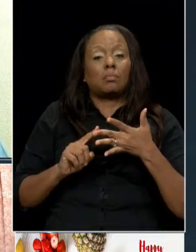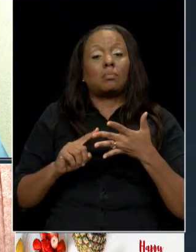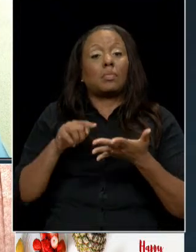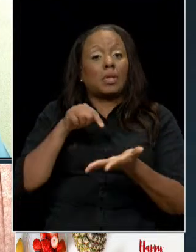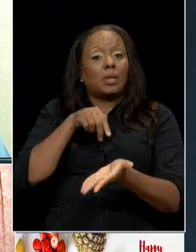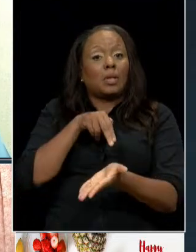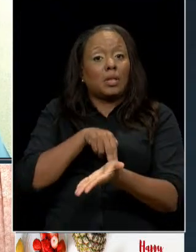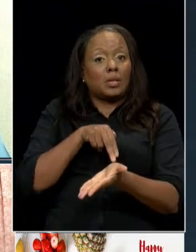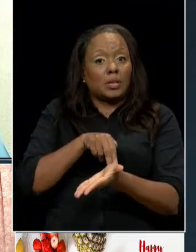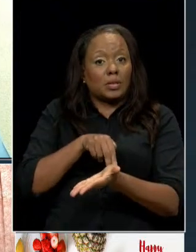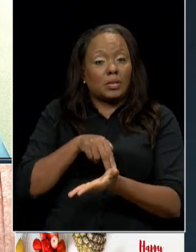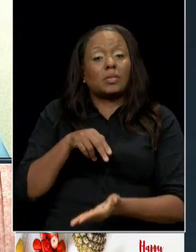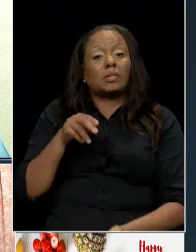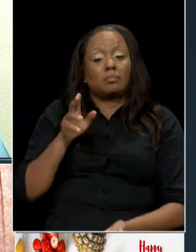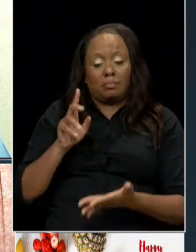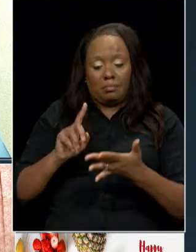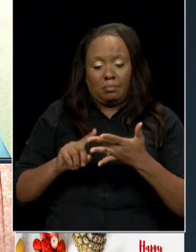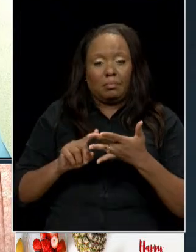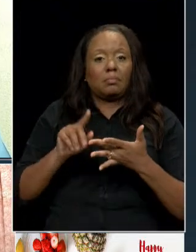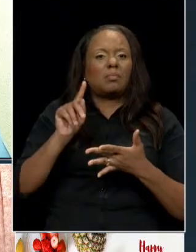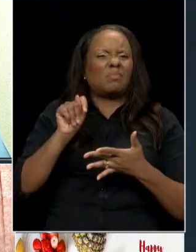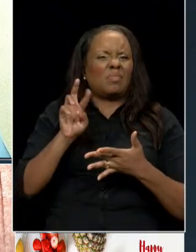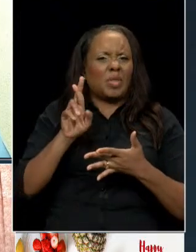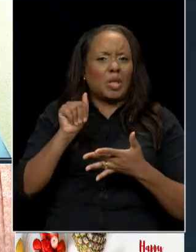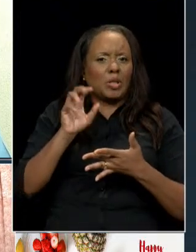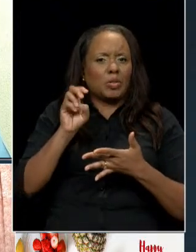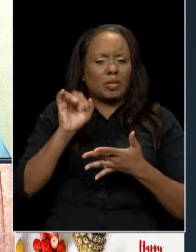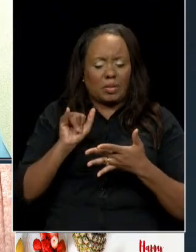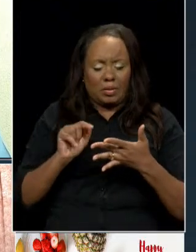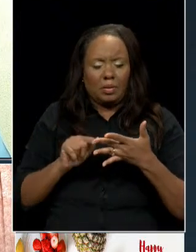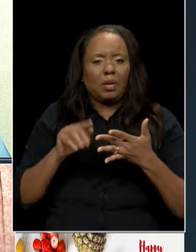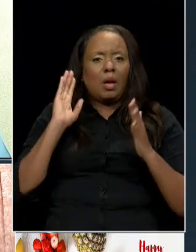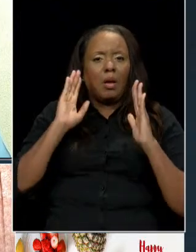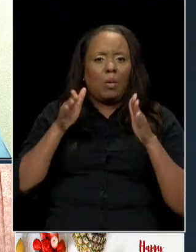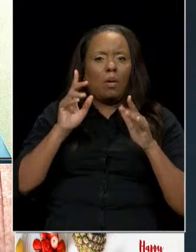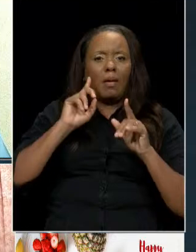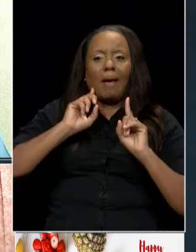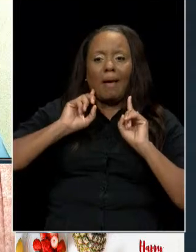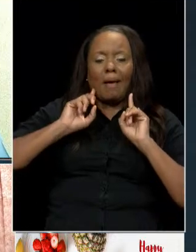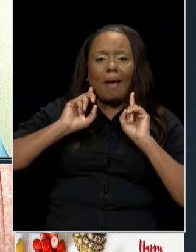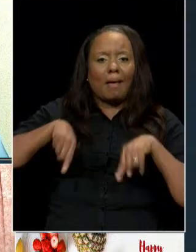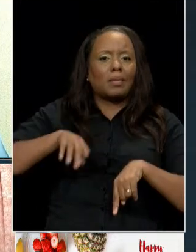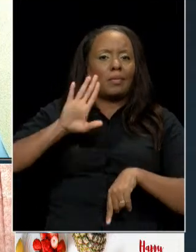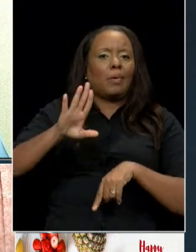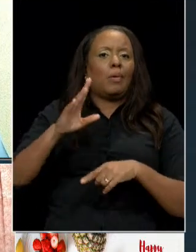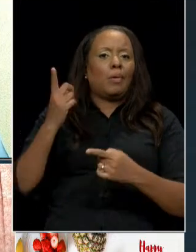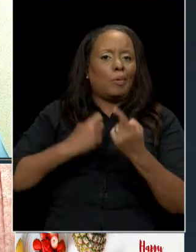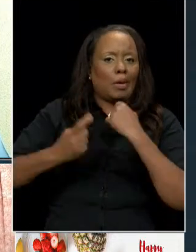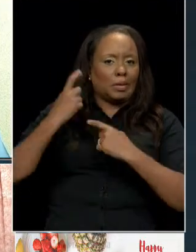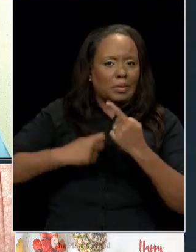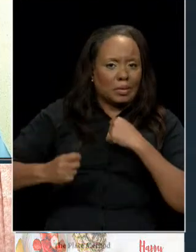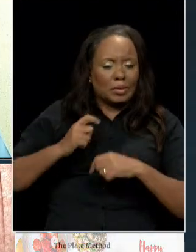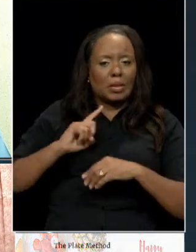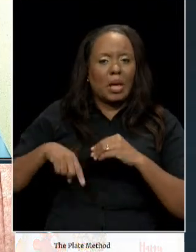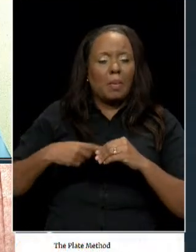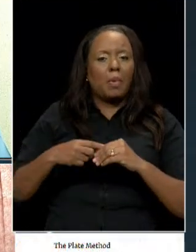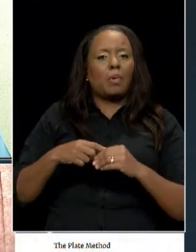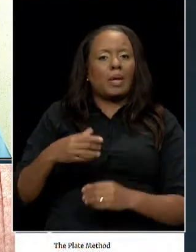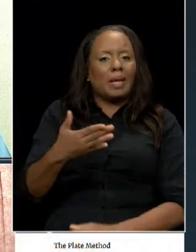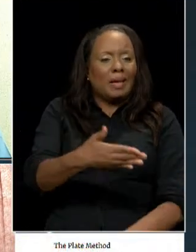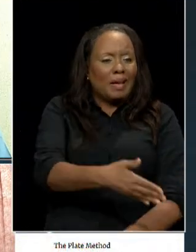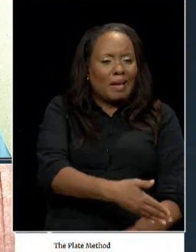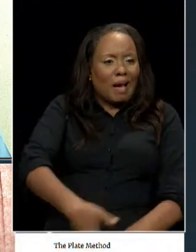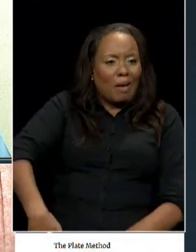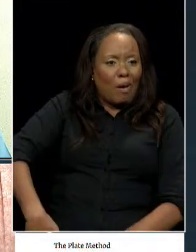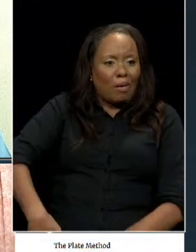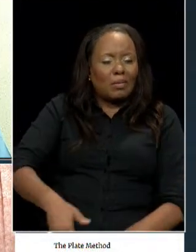is Tracy Bushell. So they will be focusing primarily on your questions relating to amputations and the